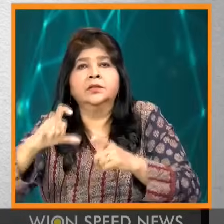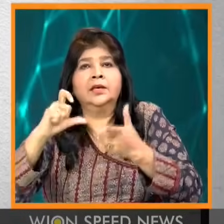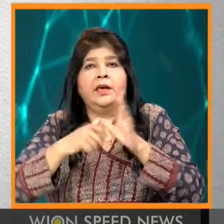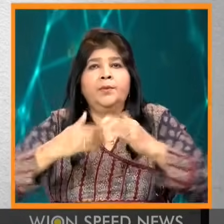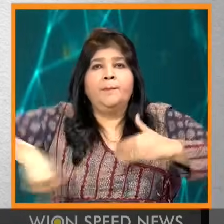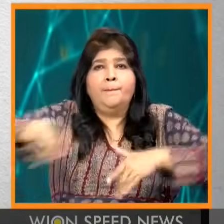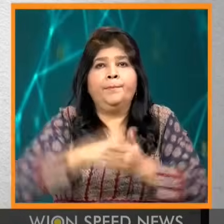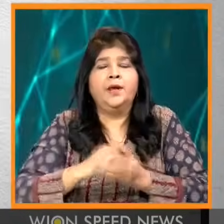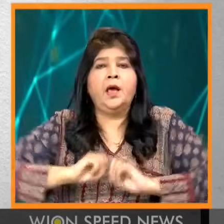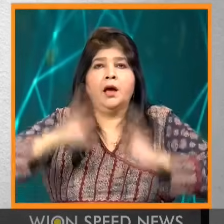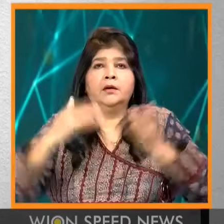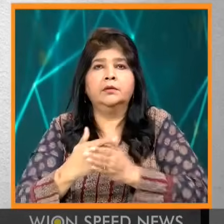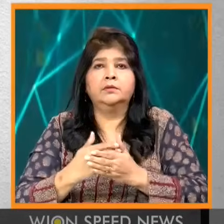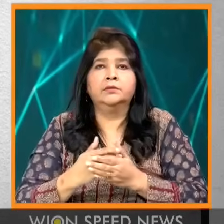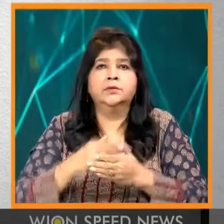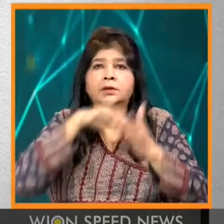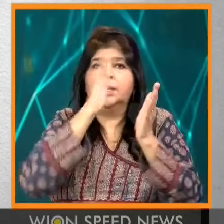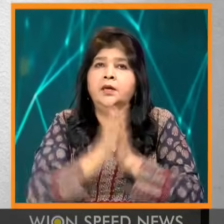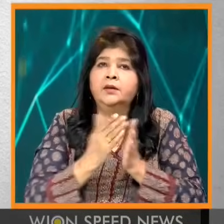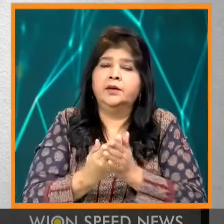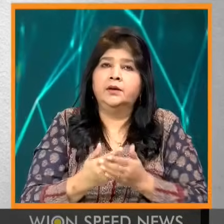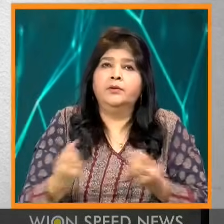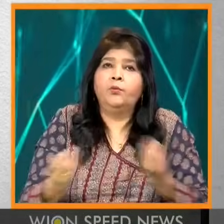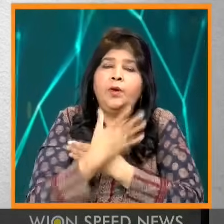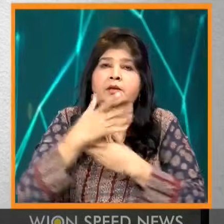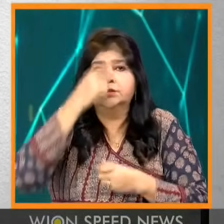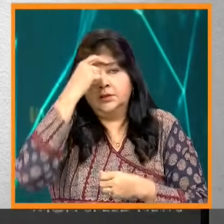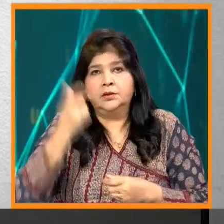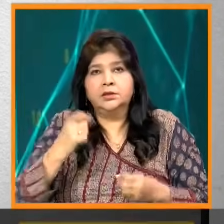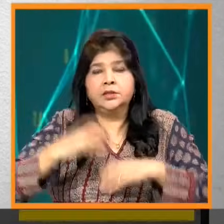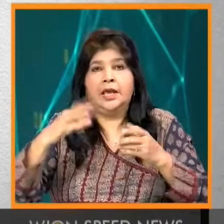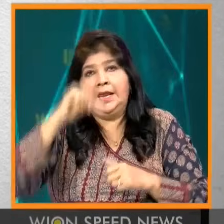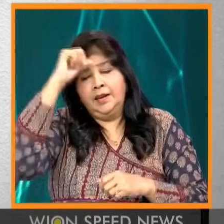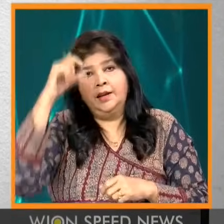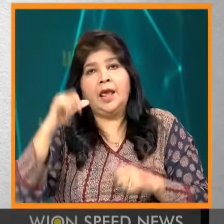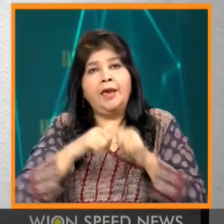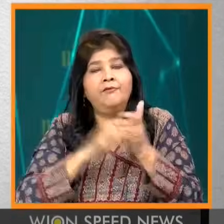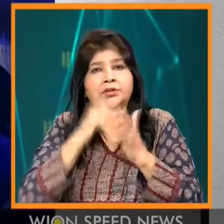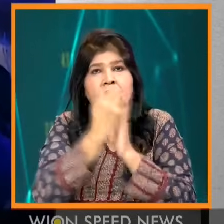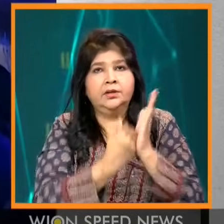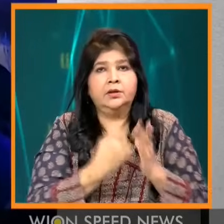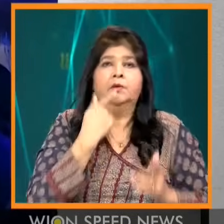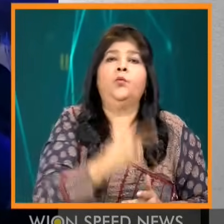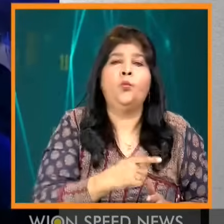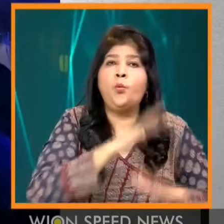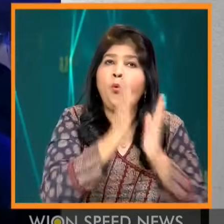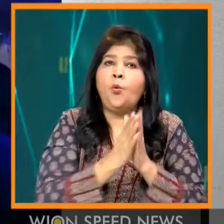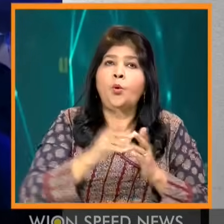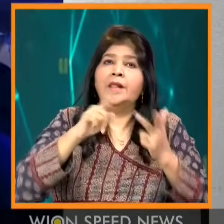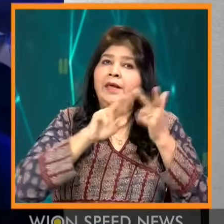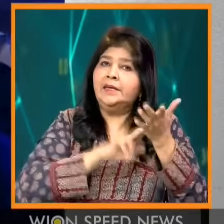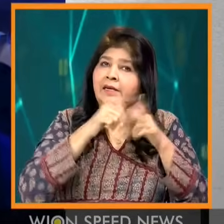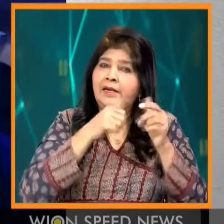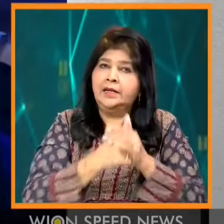that blew out were unoccupied. And in the wake of this blowout, India's aviation regulator has ordered all Indian Airlines